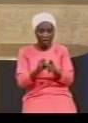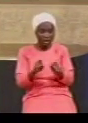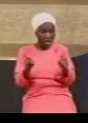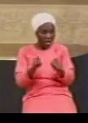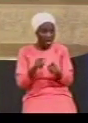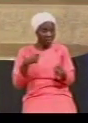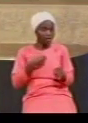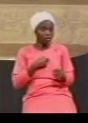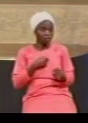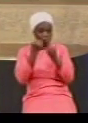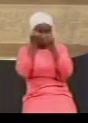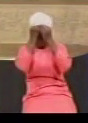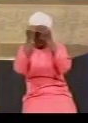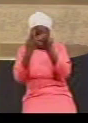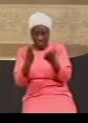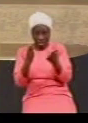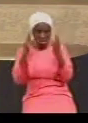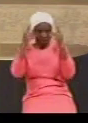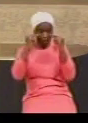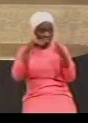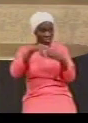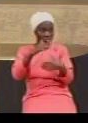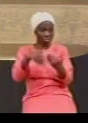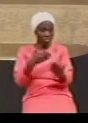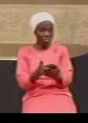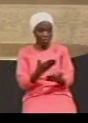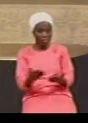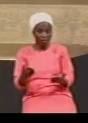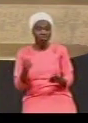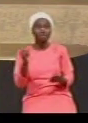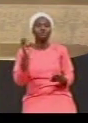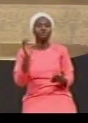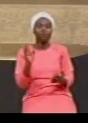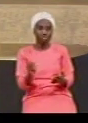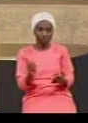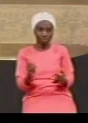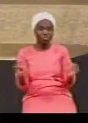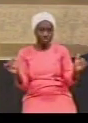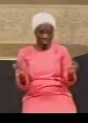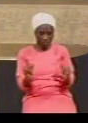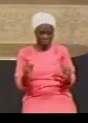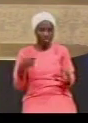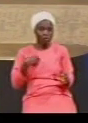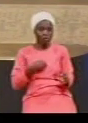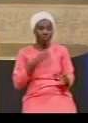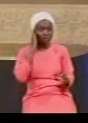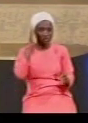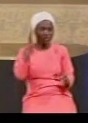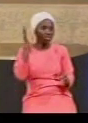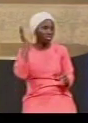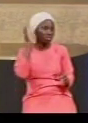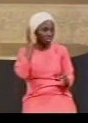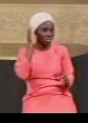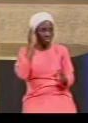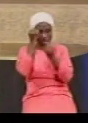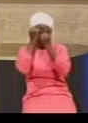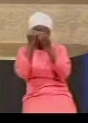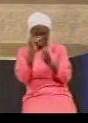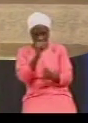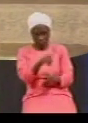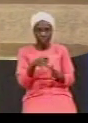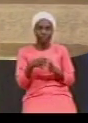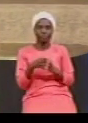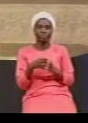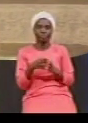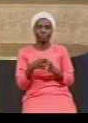Moses in all things, so will we hearken unto thee.